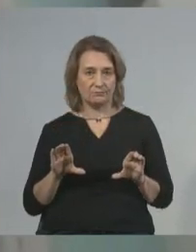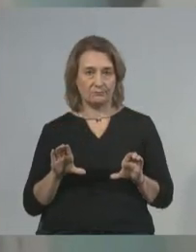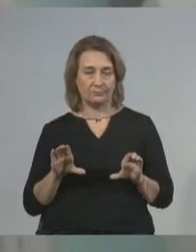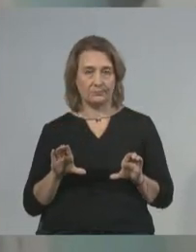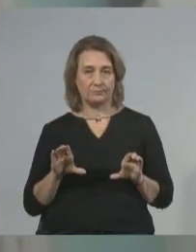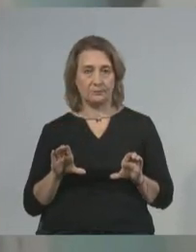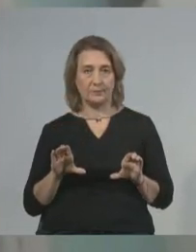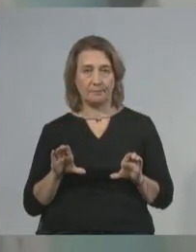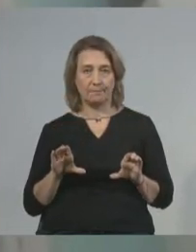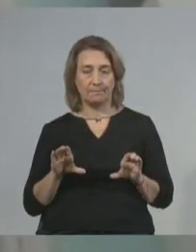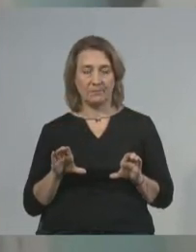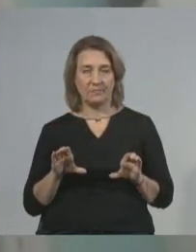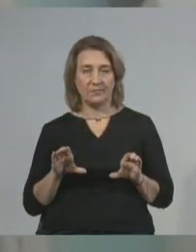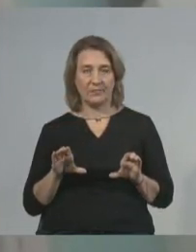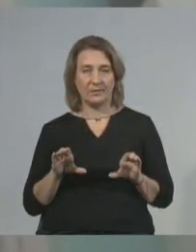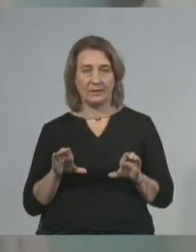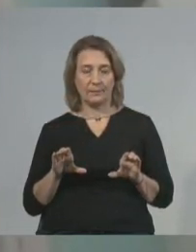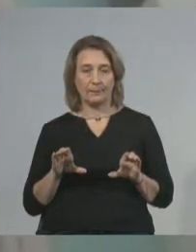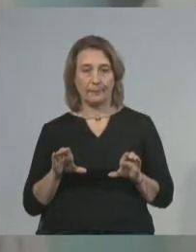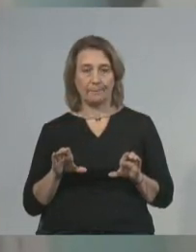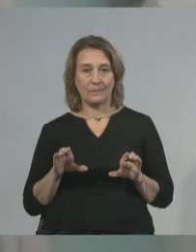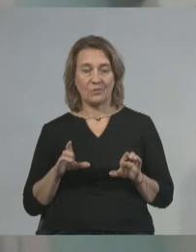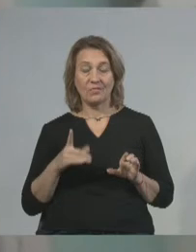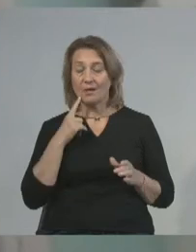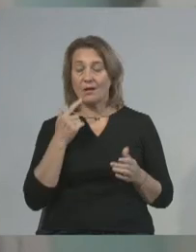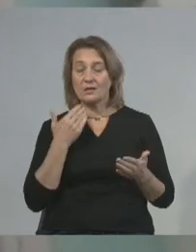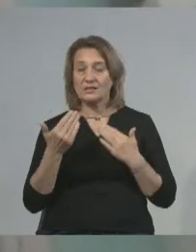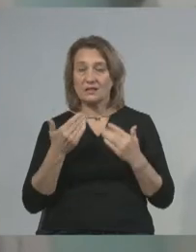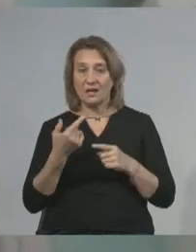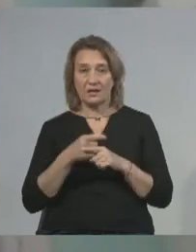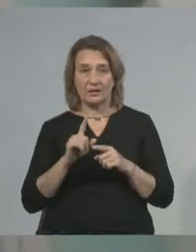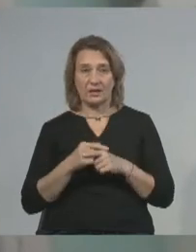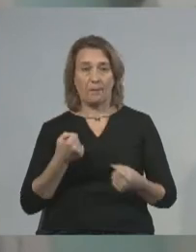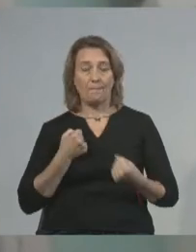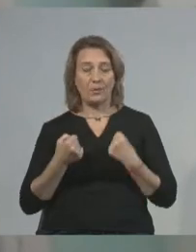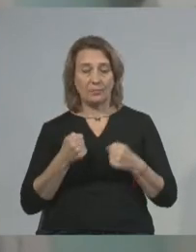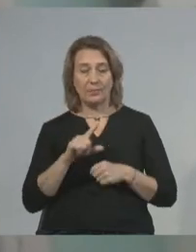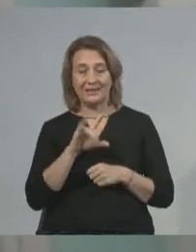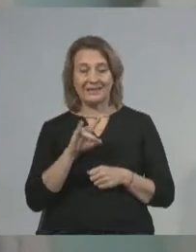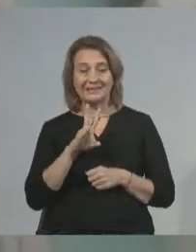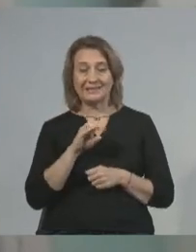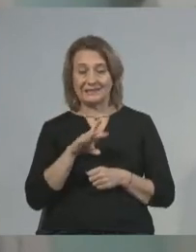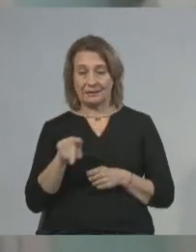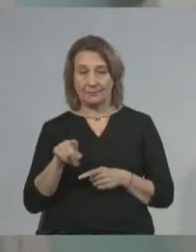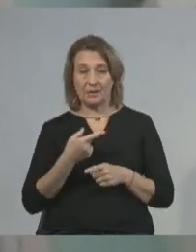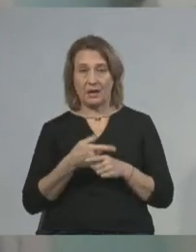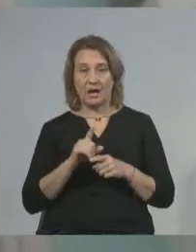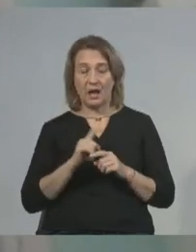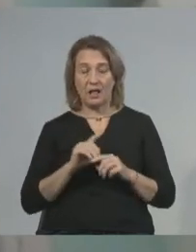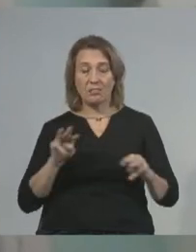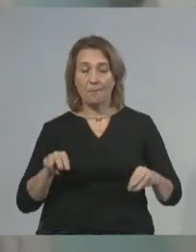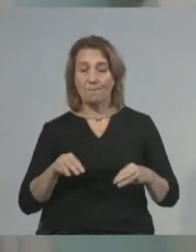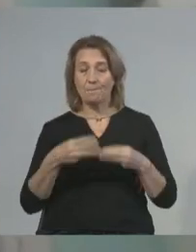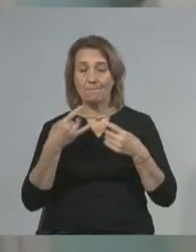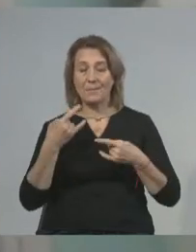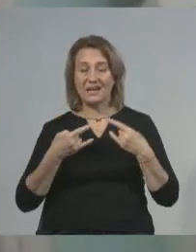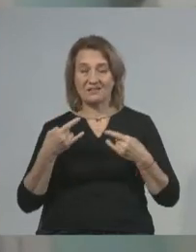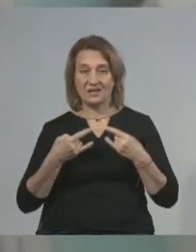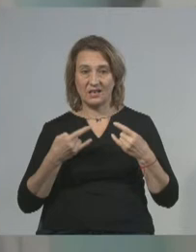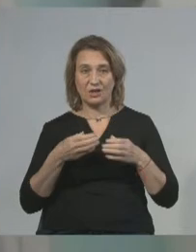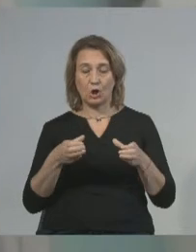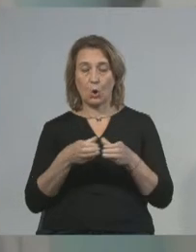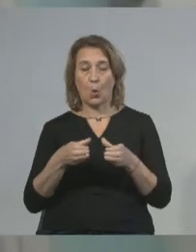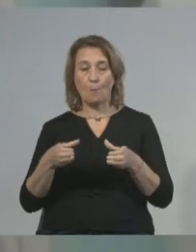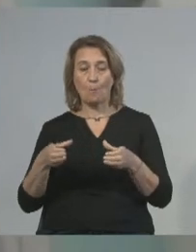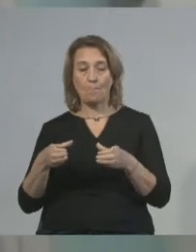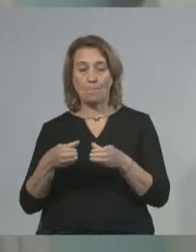there is some really good deal with social media companies that are hopefully willing to uh to to help here to to battle this